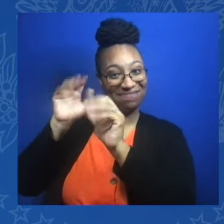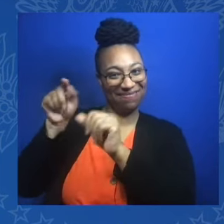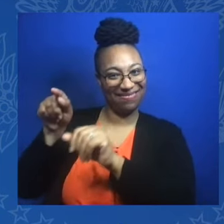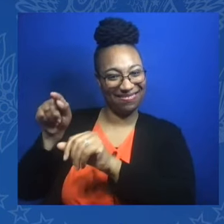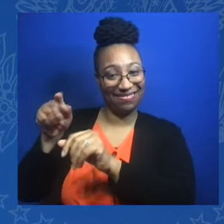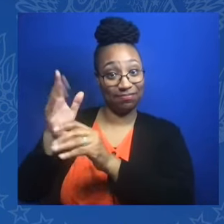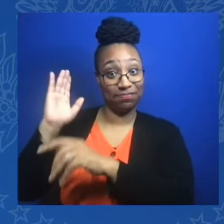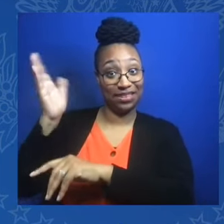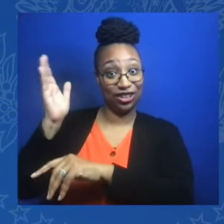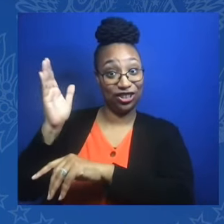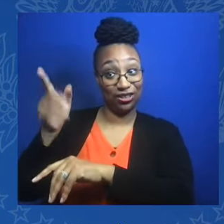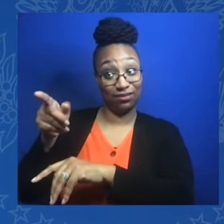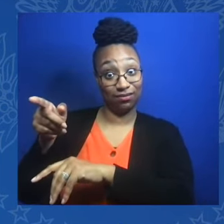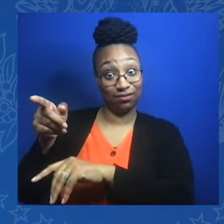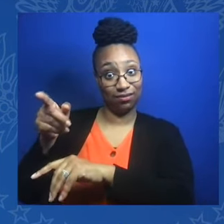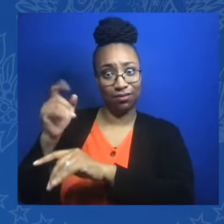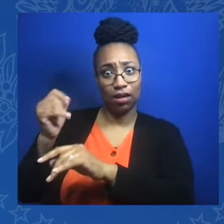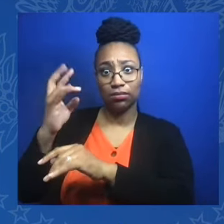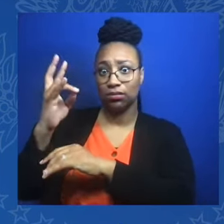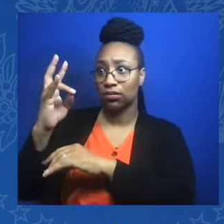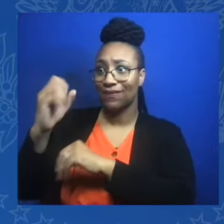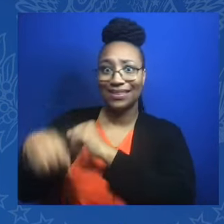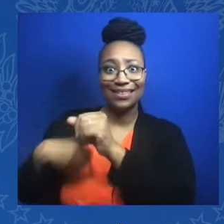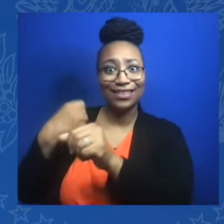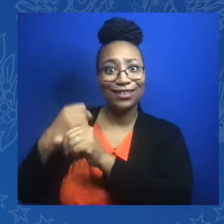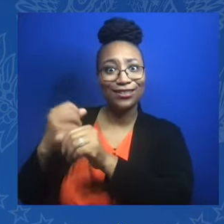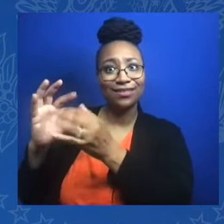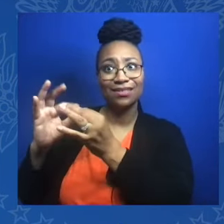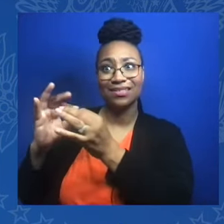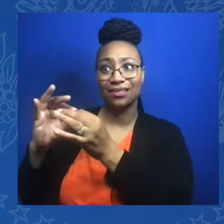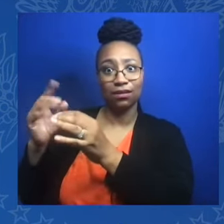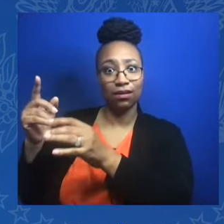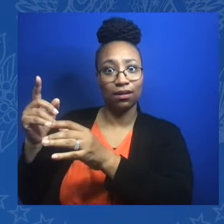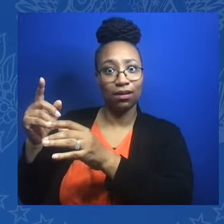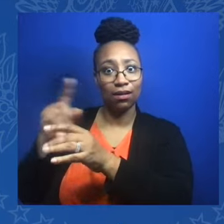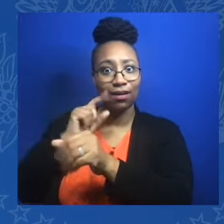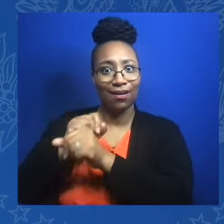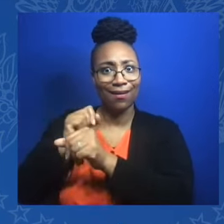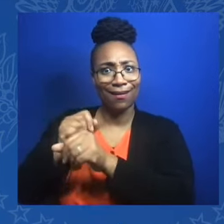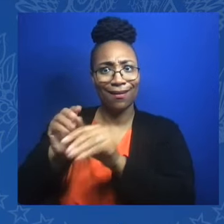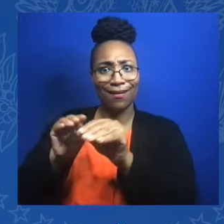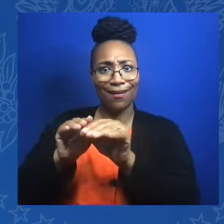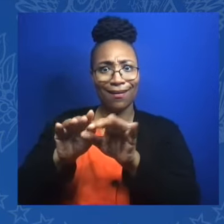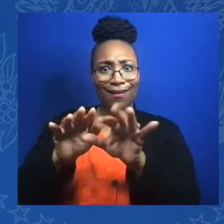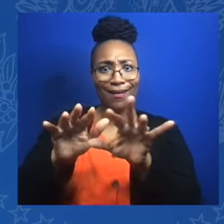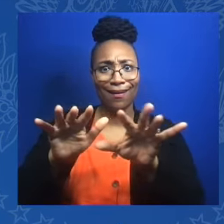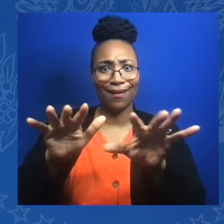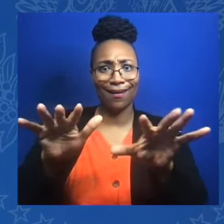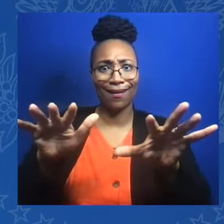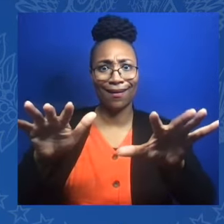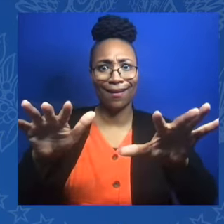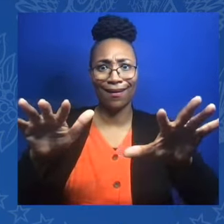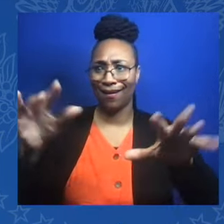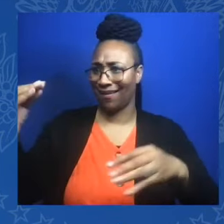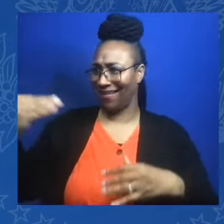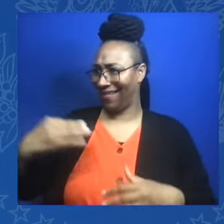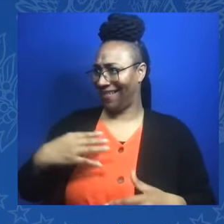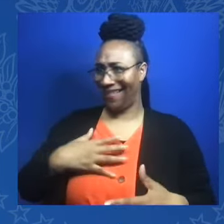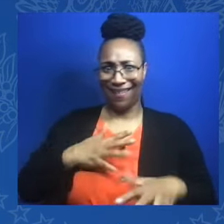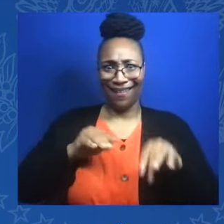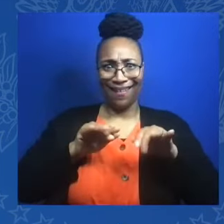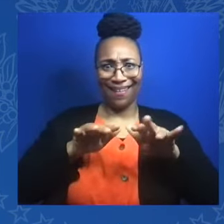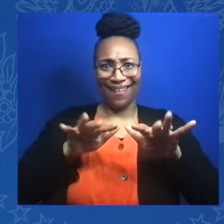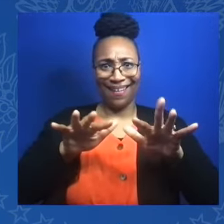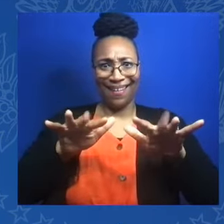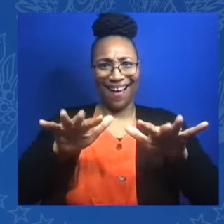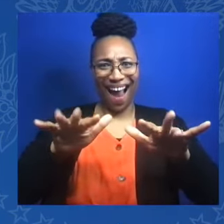generation and spurred much of the technology advancement we now enriches our daily lives. Today, our world once more stands at the